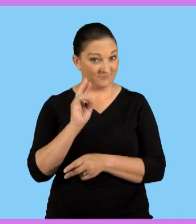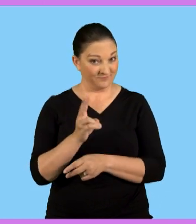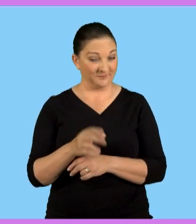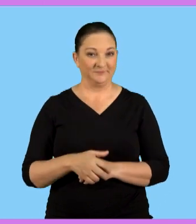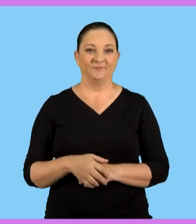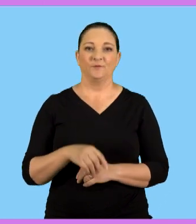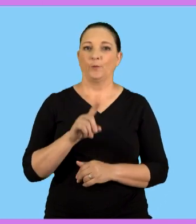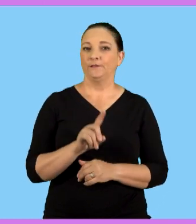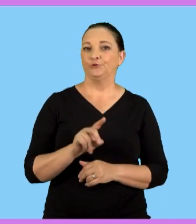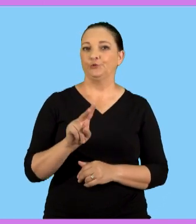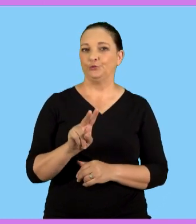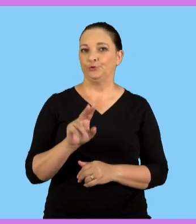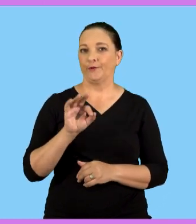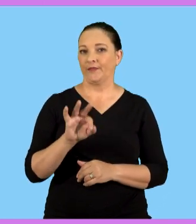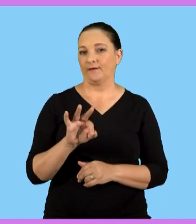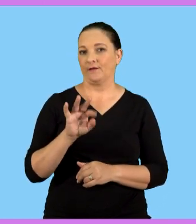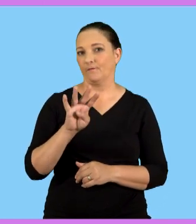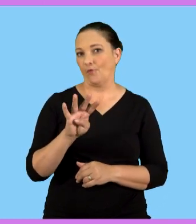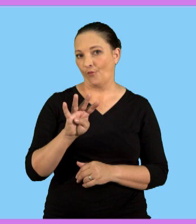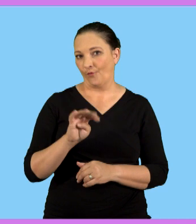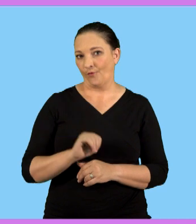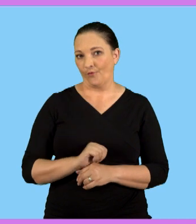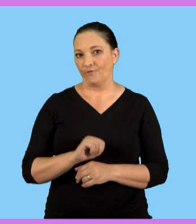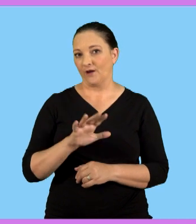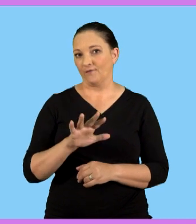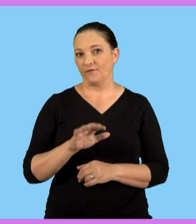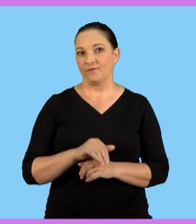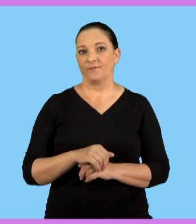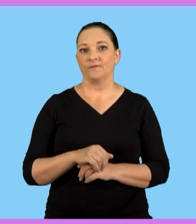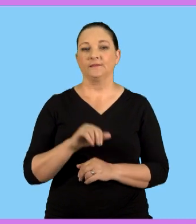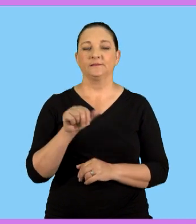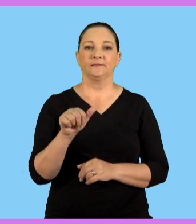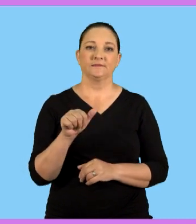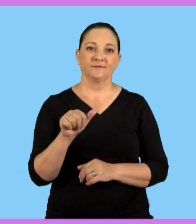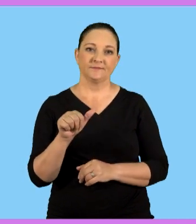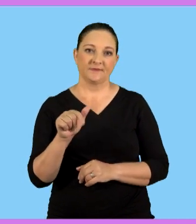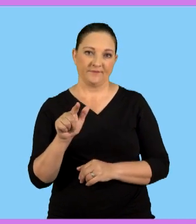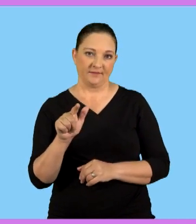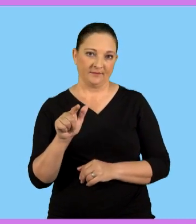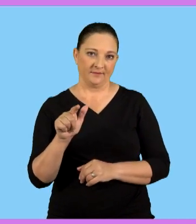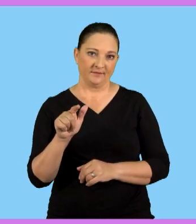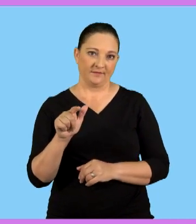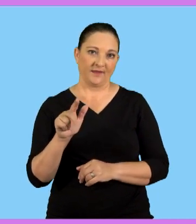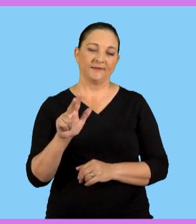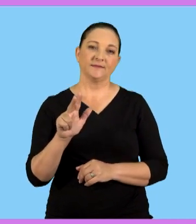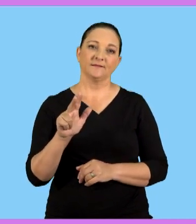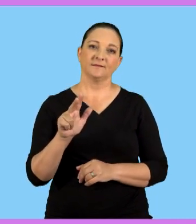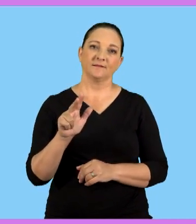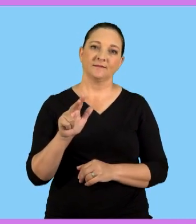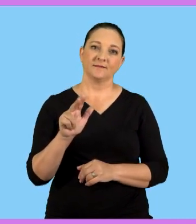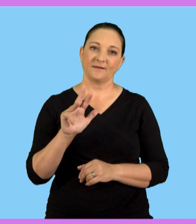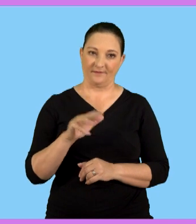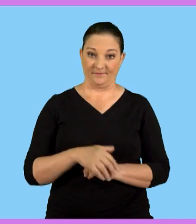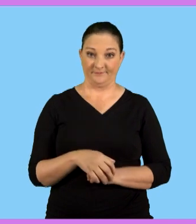here, 2, 3, 4, 5, 6, 7,